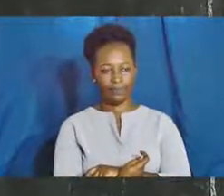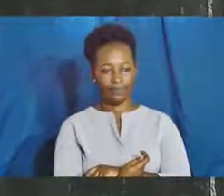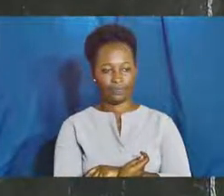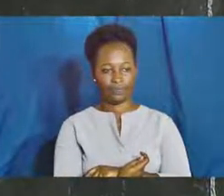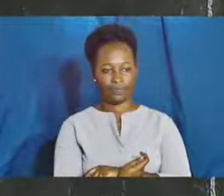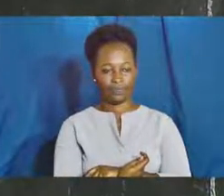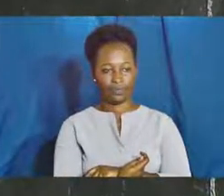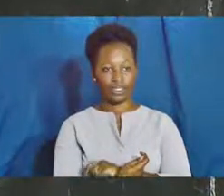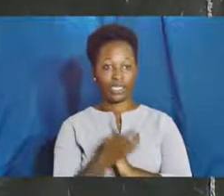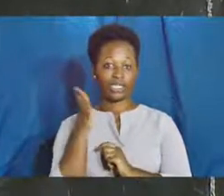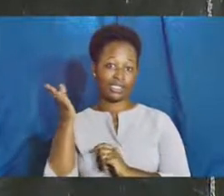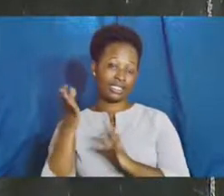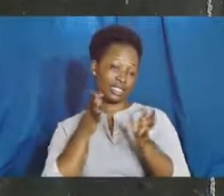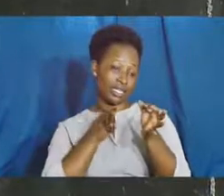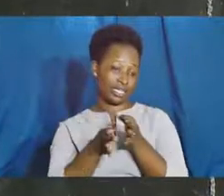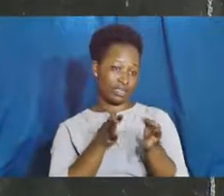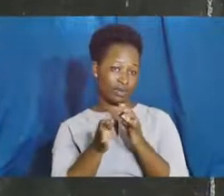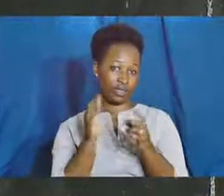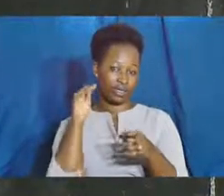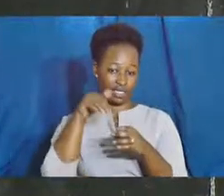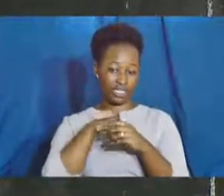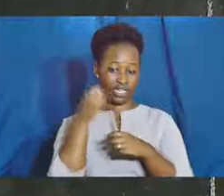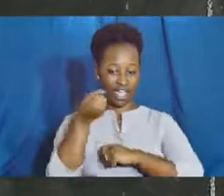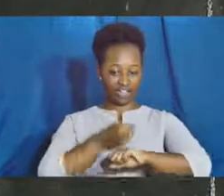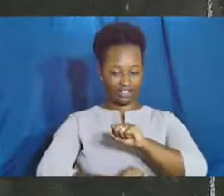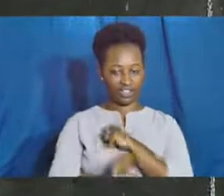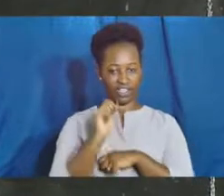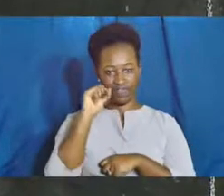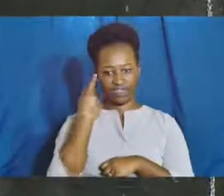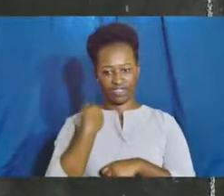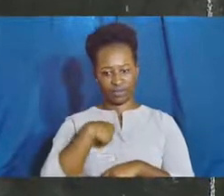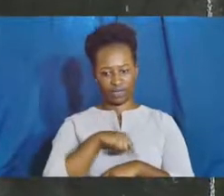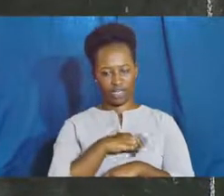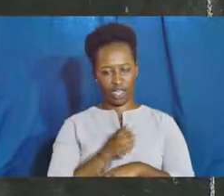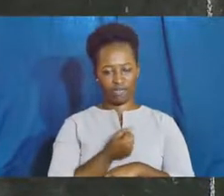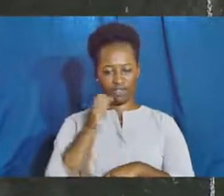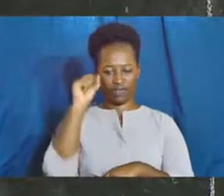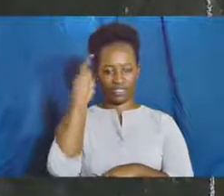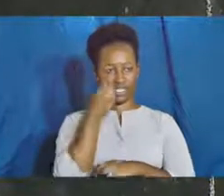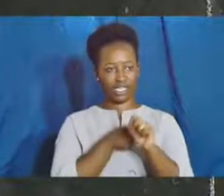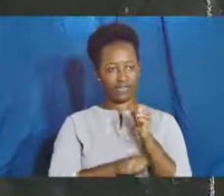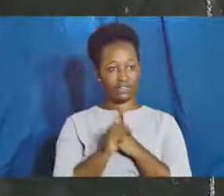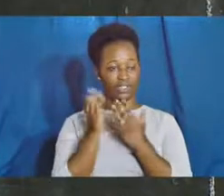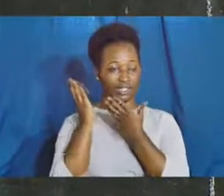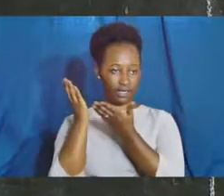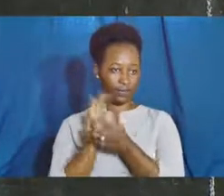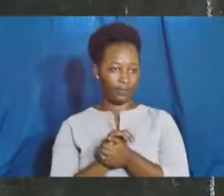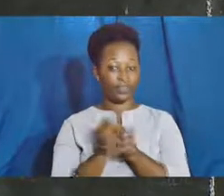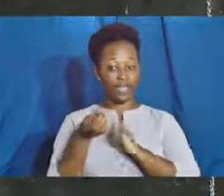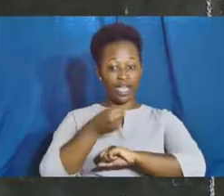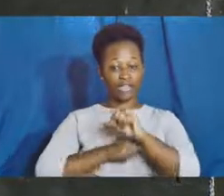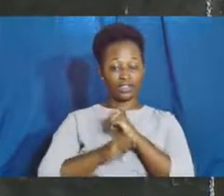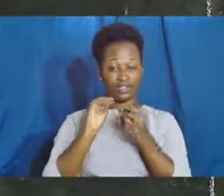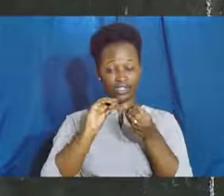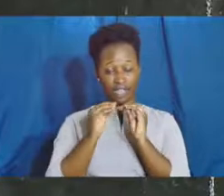this explanation now into the activity. First, we have the first activity here. Activity number